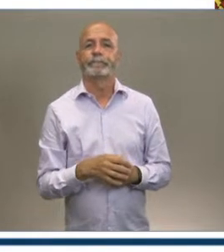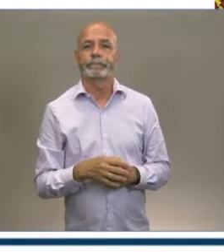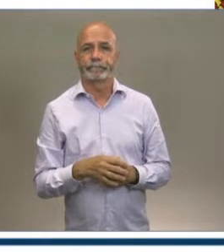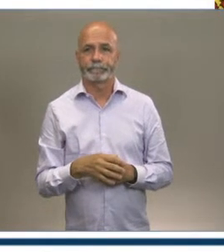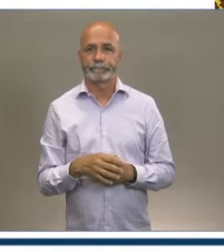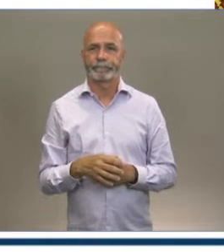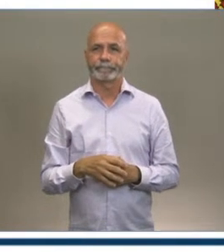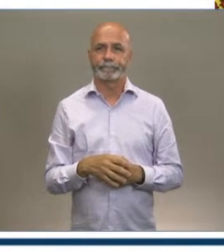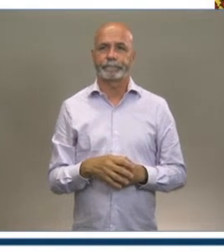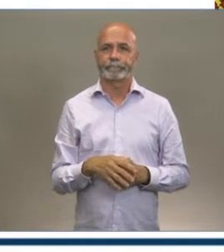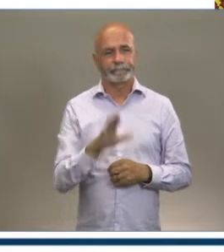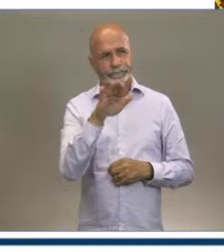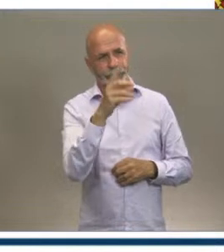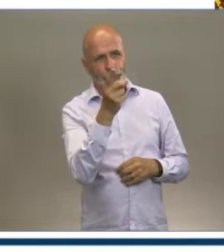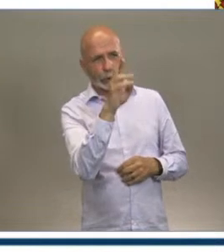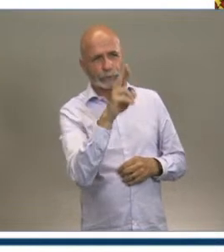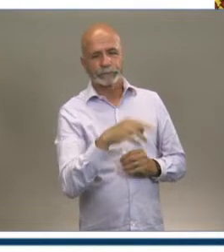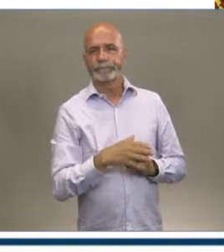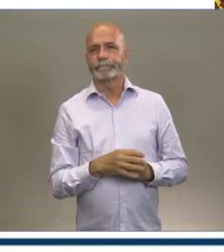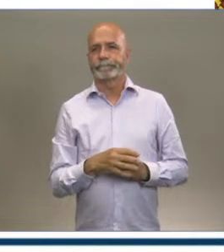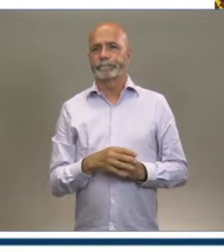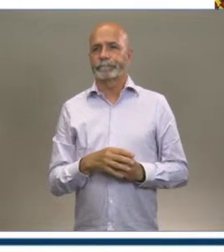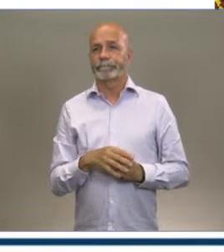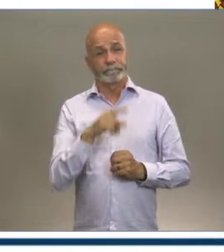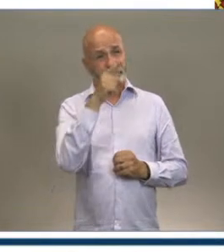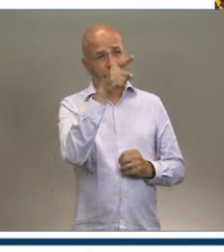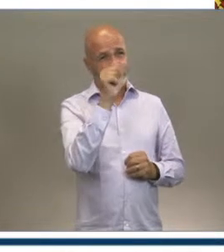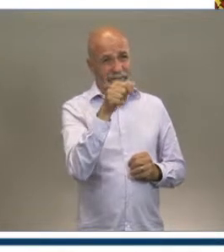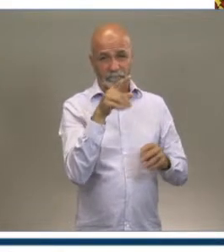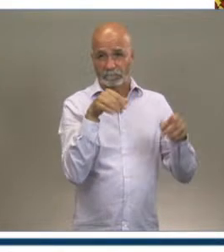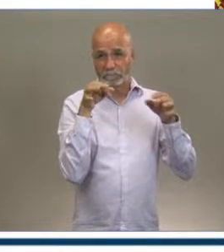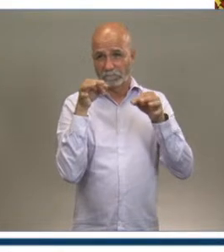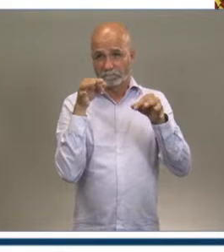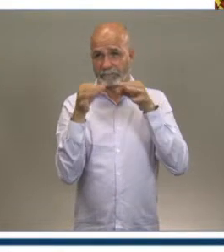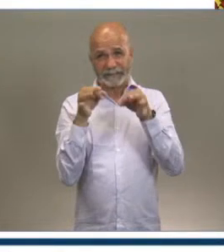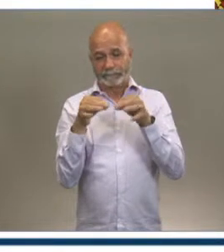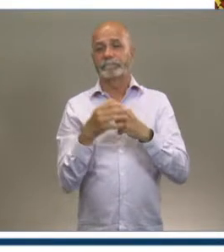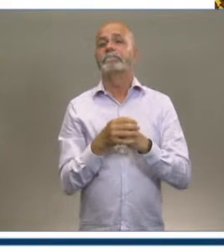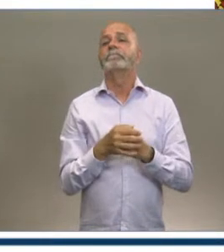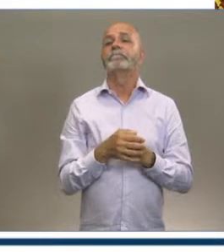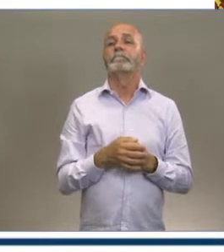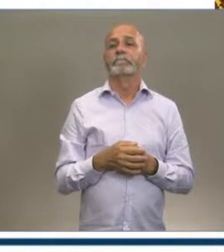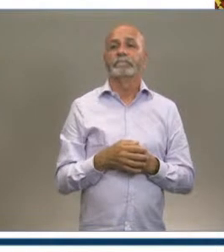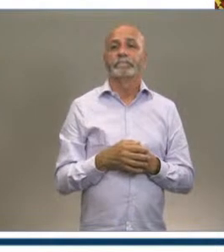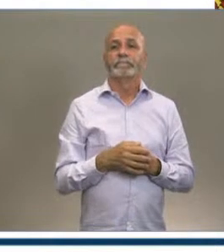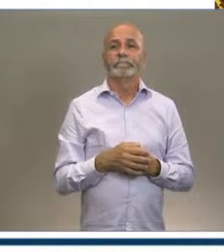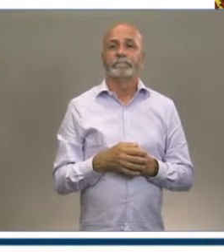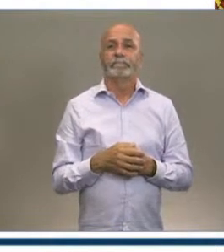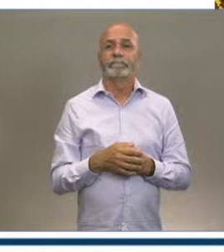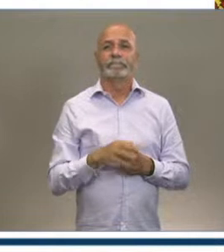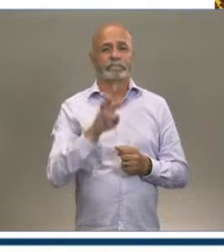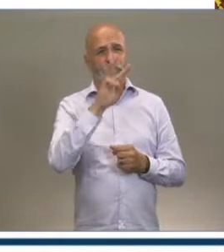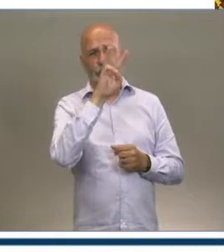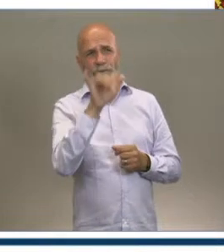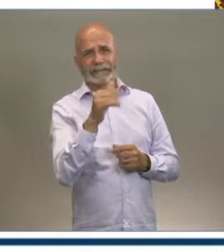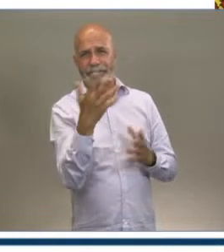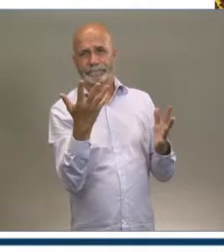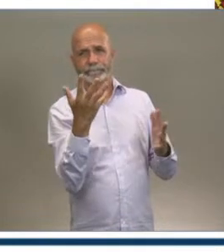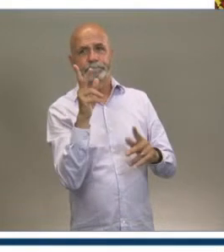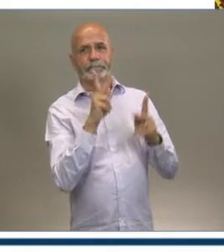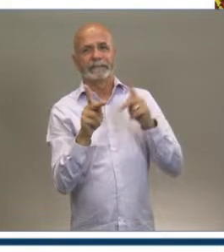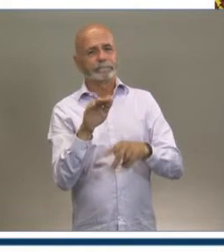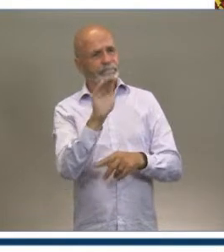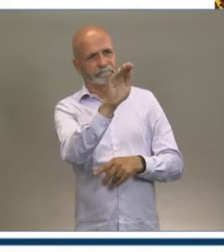Dr. Strang to explain the rationale for asking people who have been double dosed to self-isolate until they